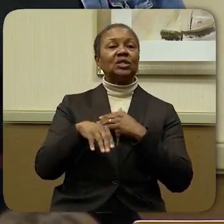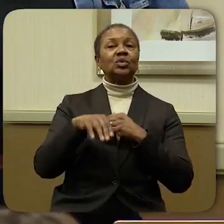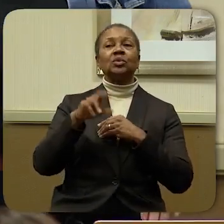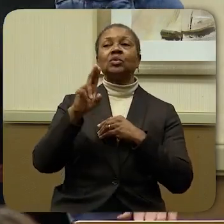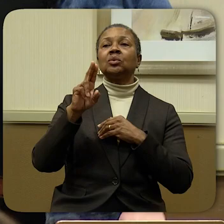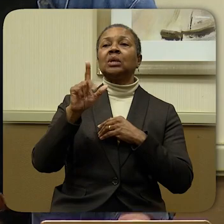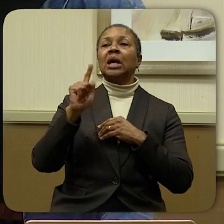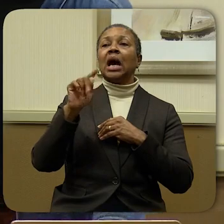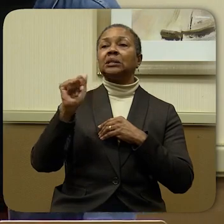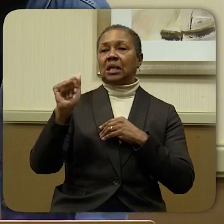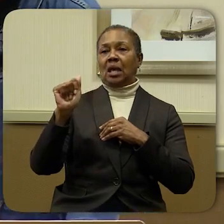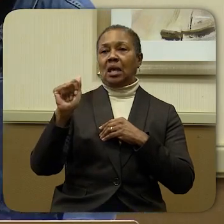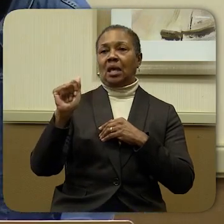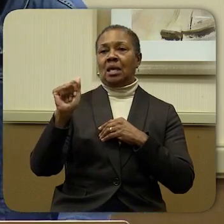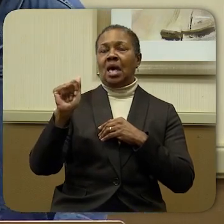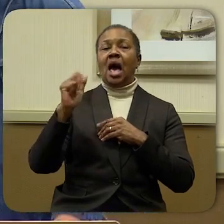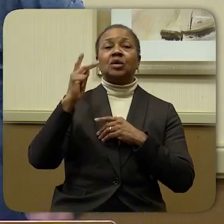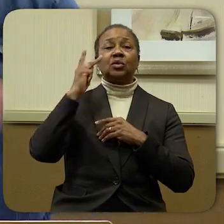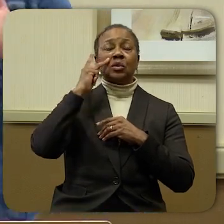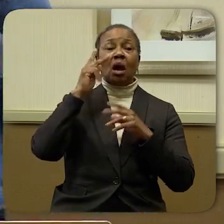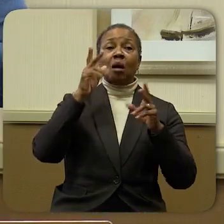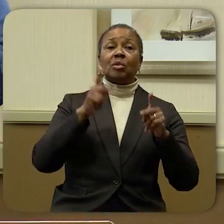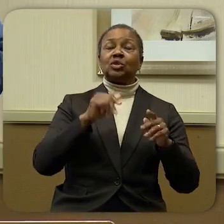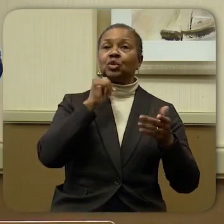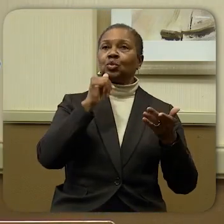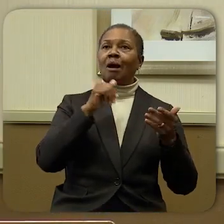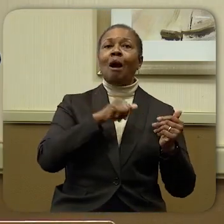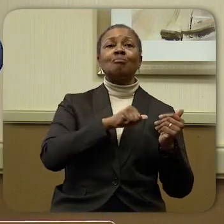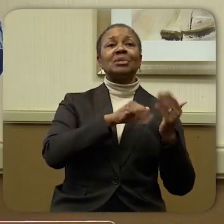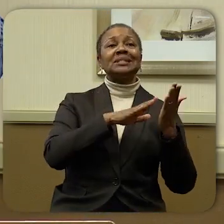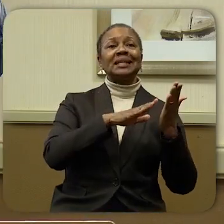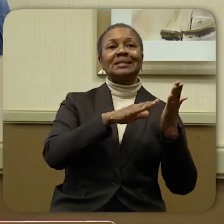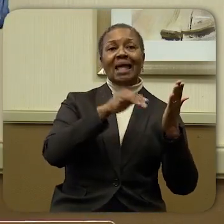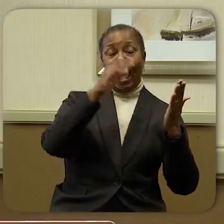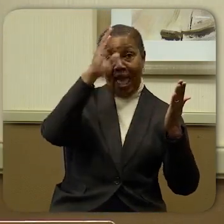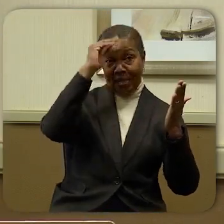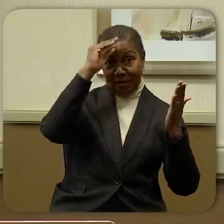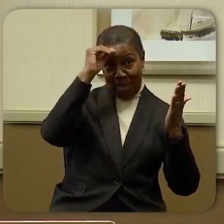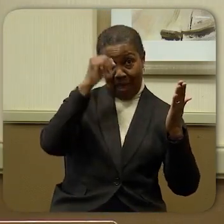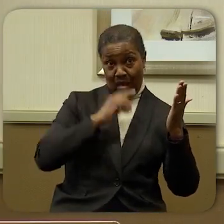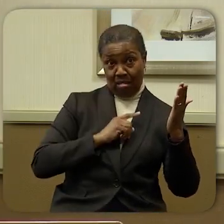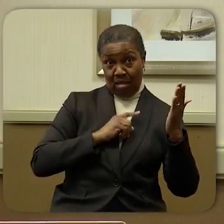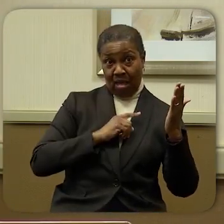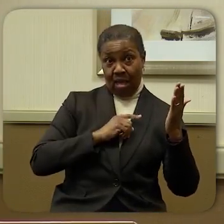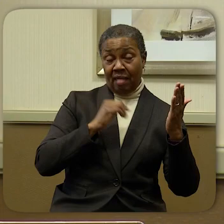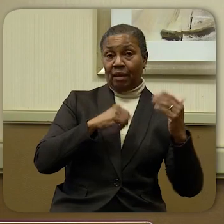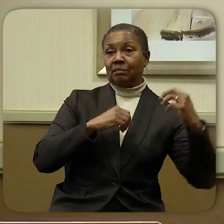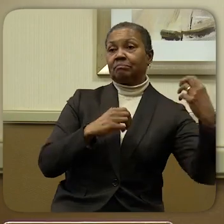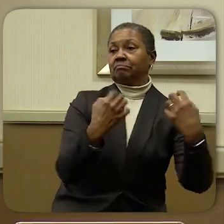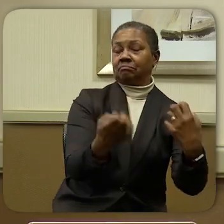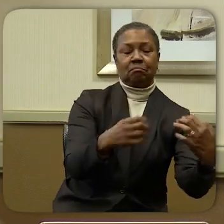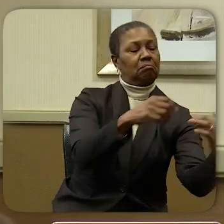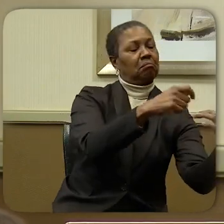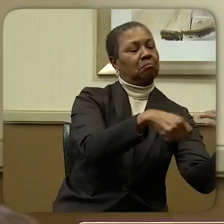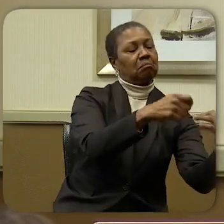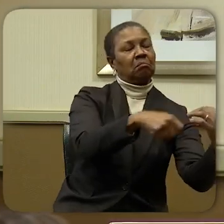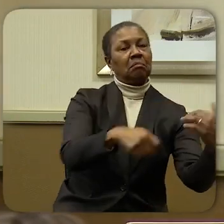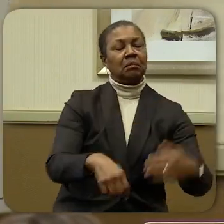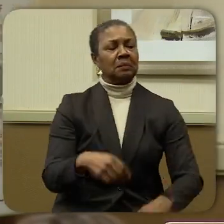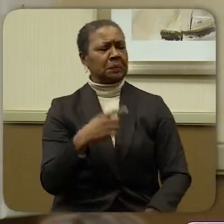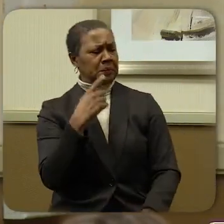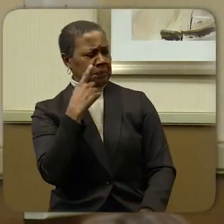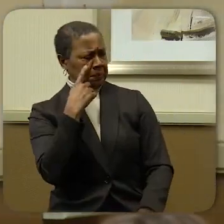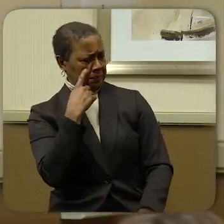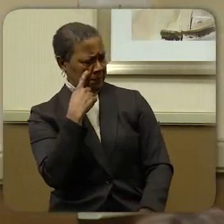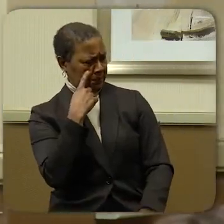Ulta and you saw someone who you knew as male presenting having their nails painted, you're gonna pick that up probably more than if someone as you saw